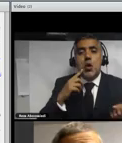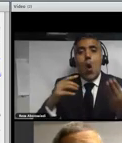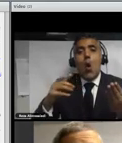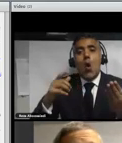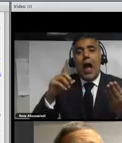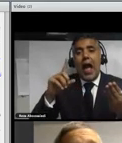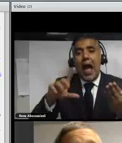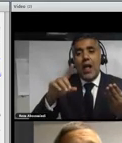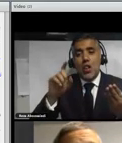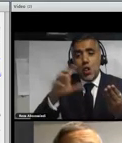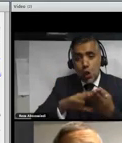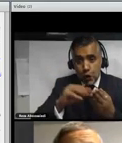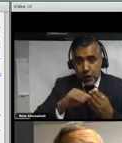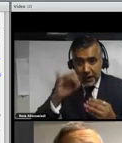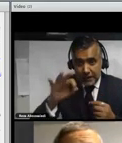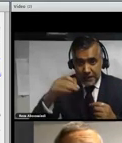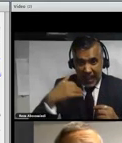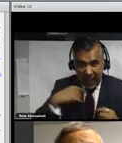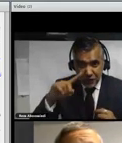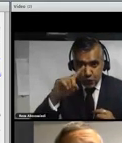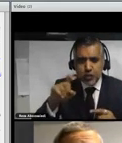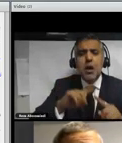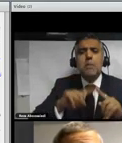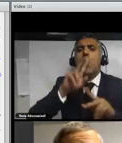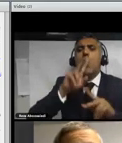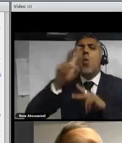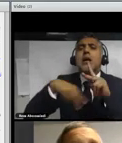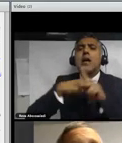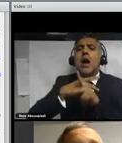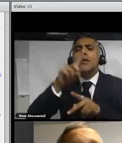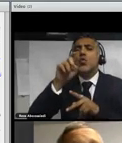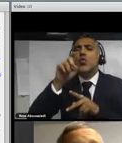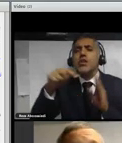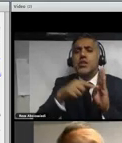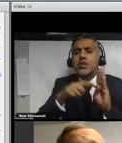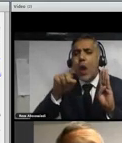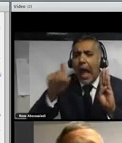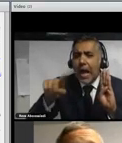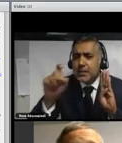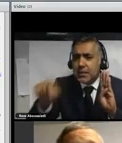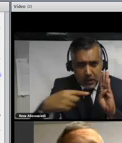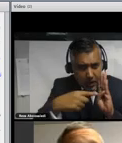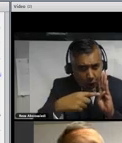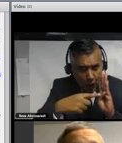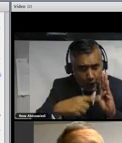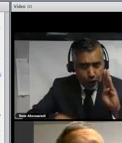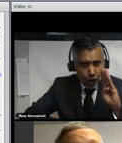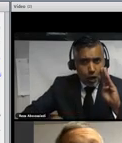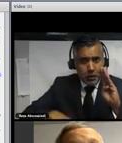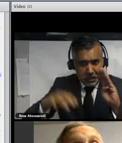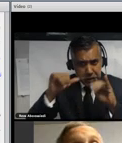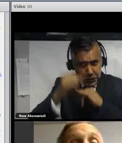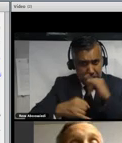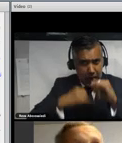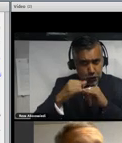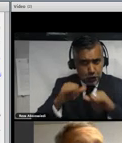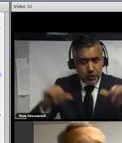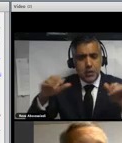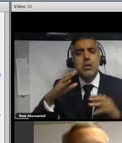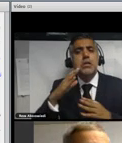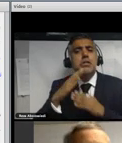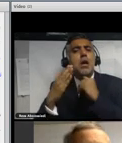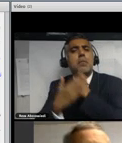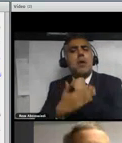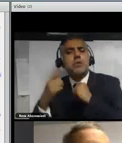questions. Find out the nature of the questions they're asking, and whether they're really up to international standards. Some countries say they're using